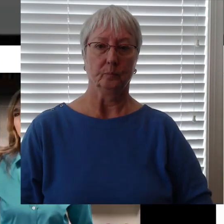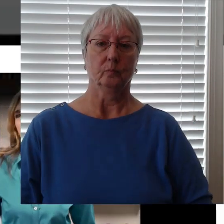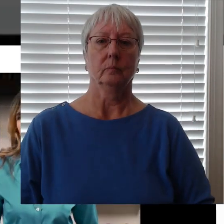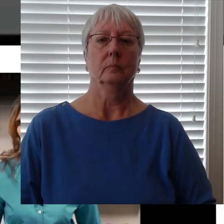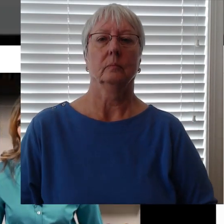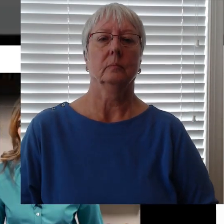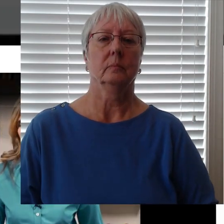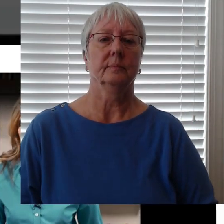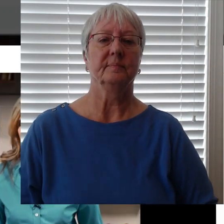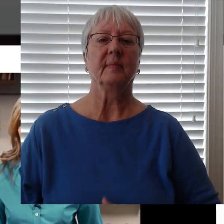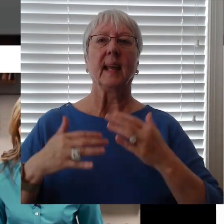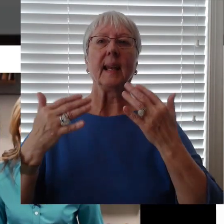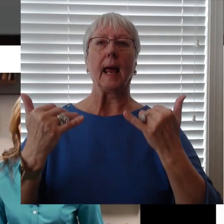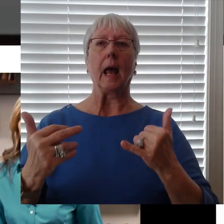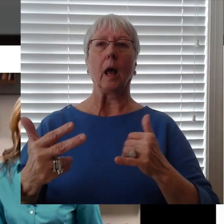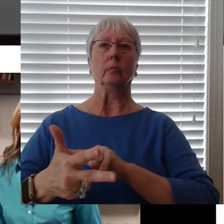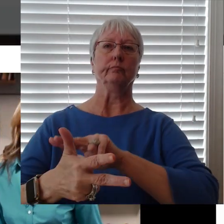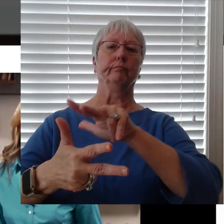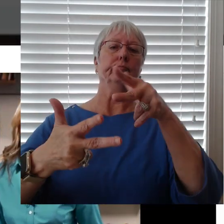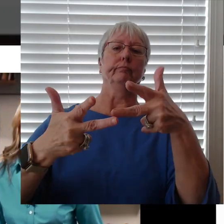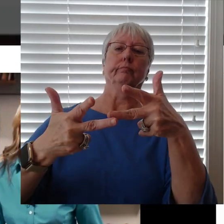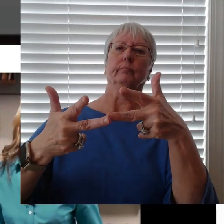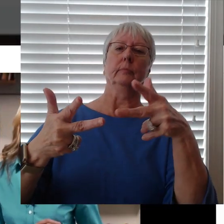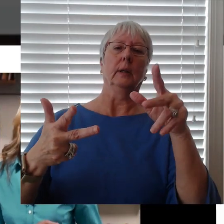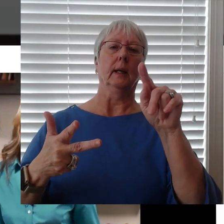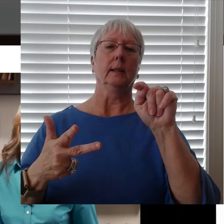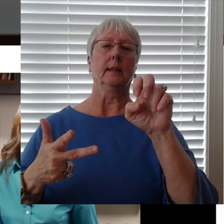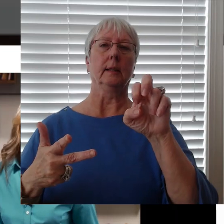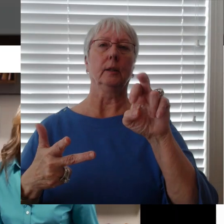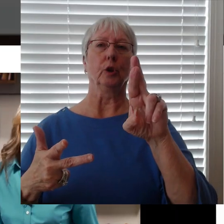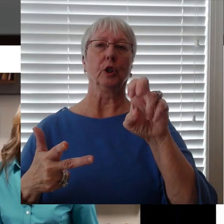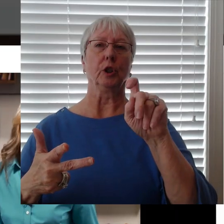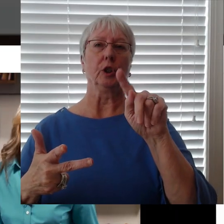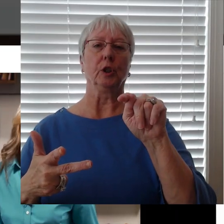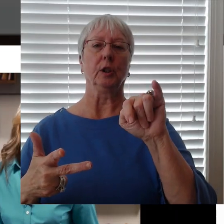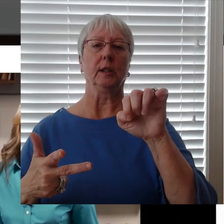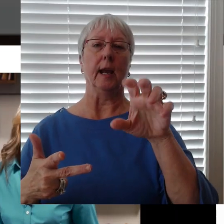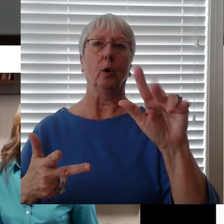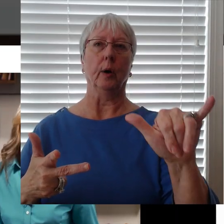Let's talk about tertiary colors. Those colors made from mixing or layering three